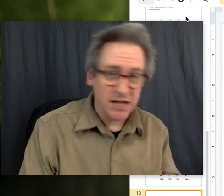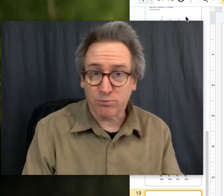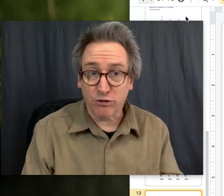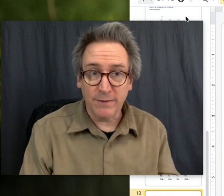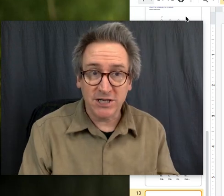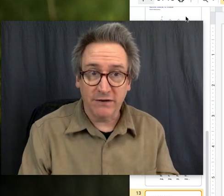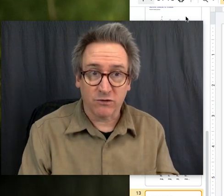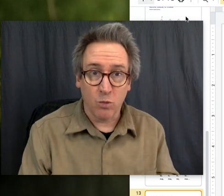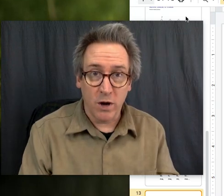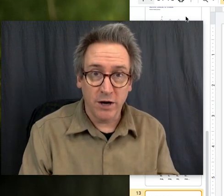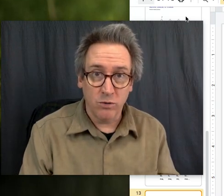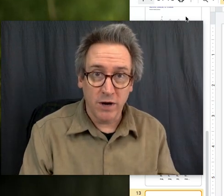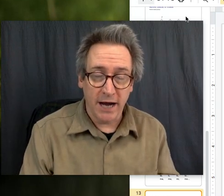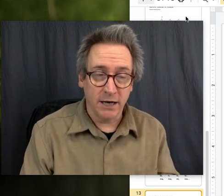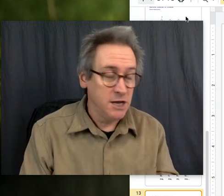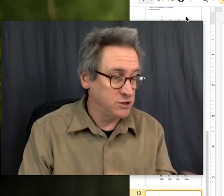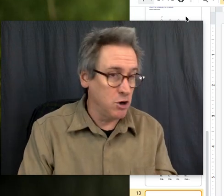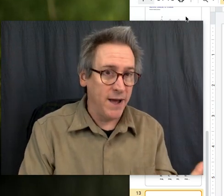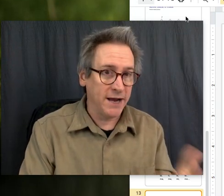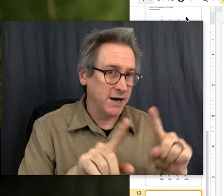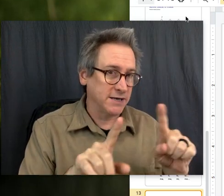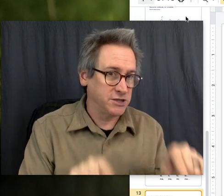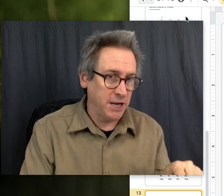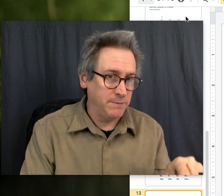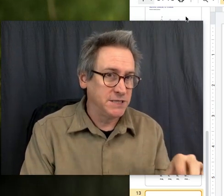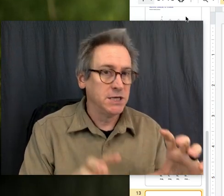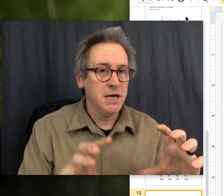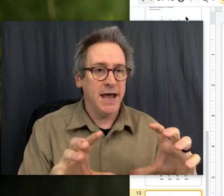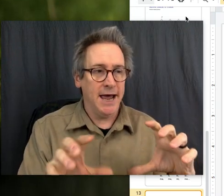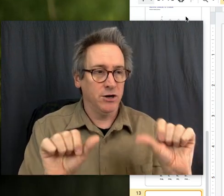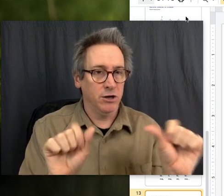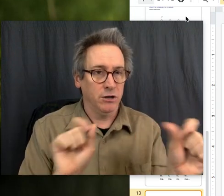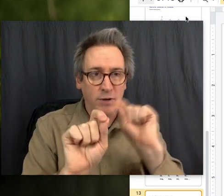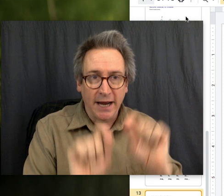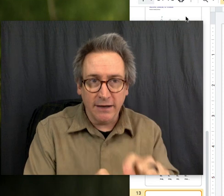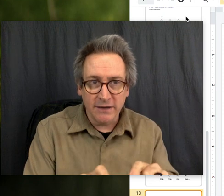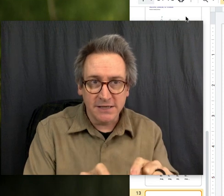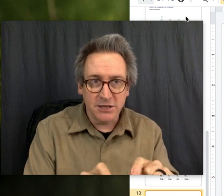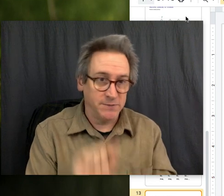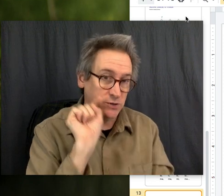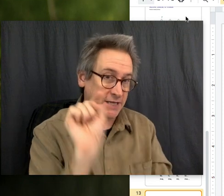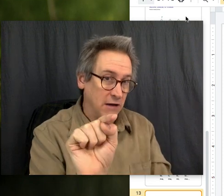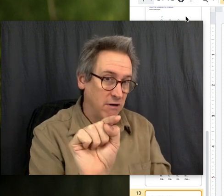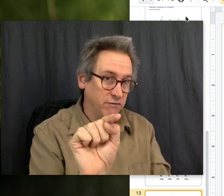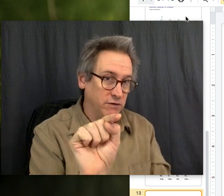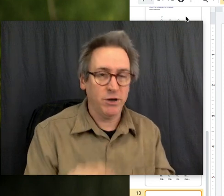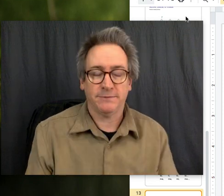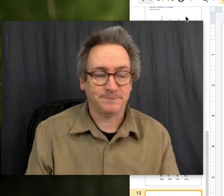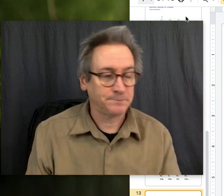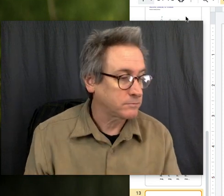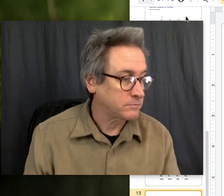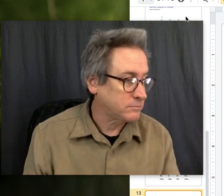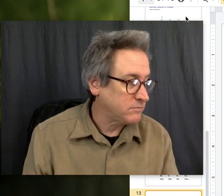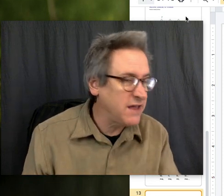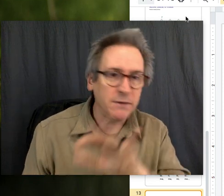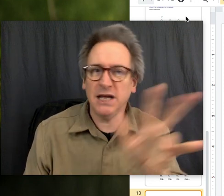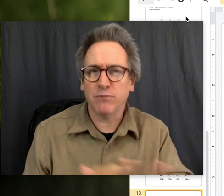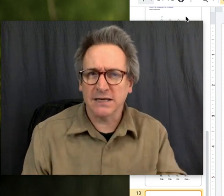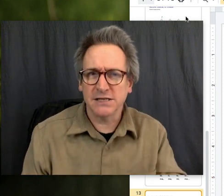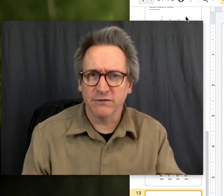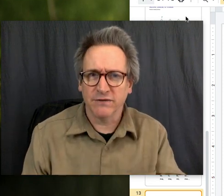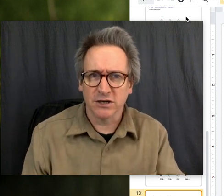So that's pretty much it for 109. So go back and practice shapes and locating things in shapes using that reference point. And